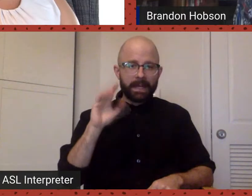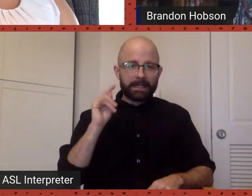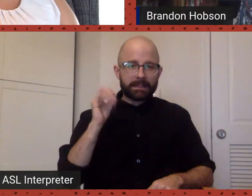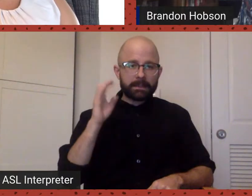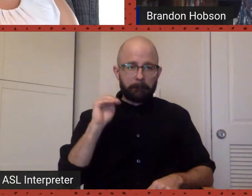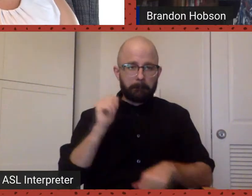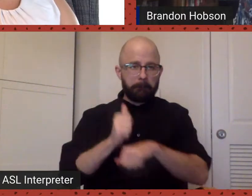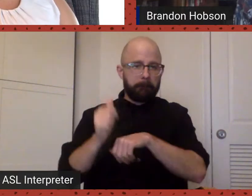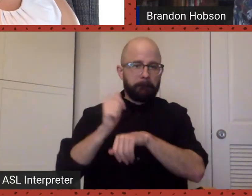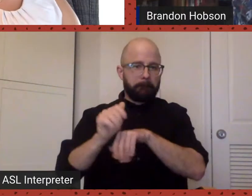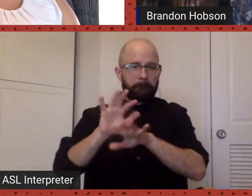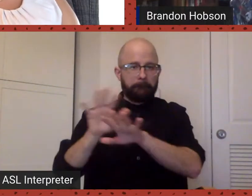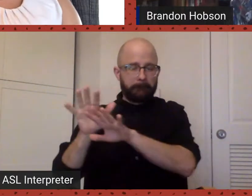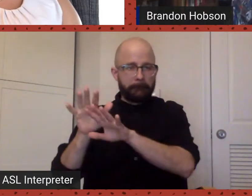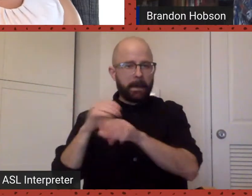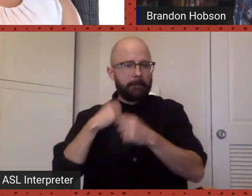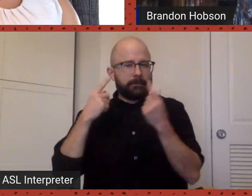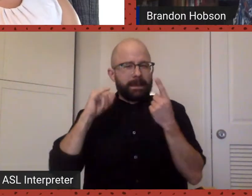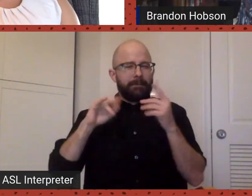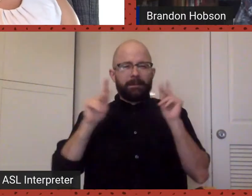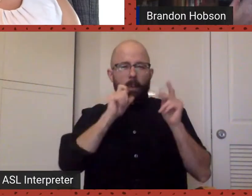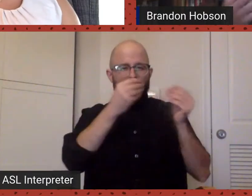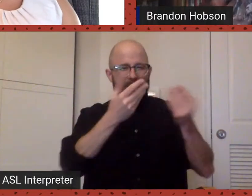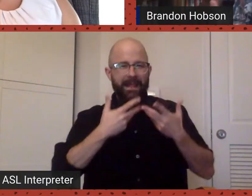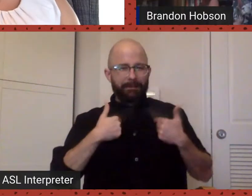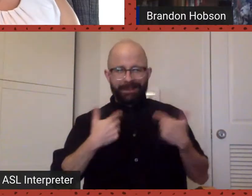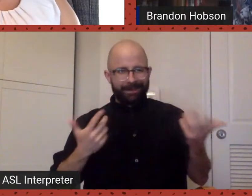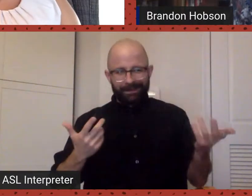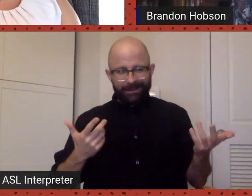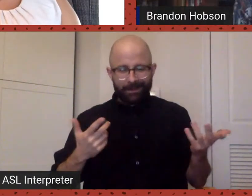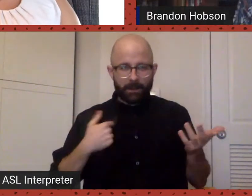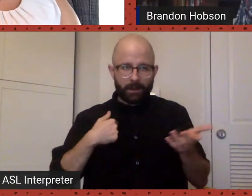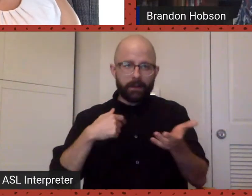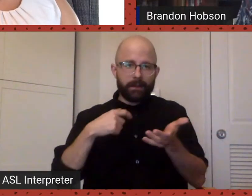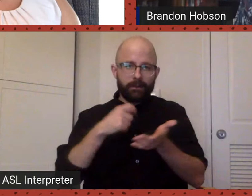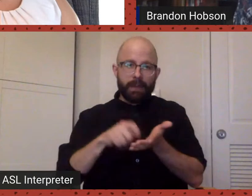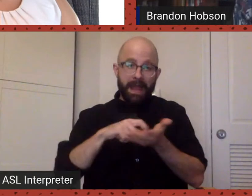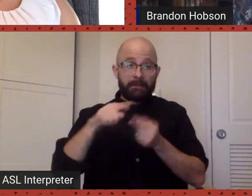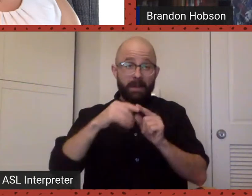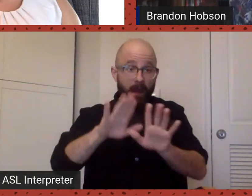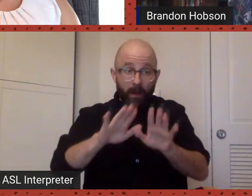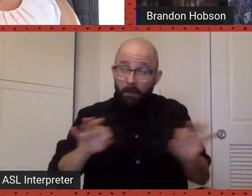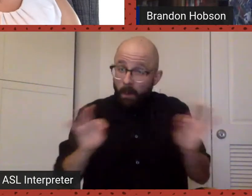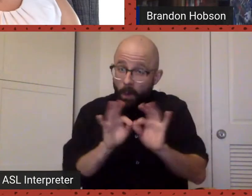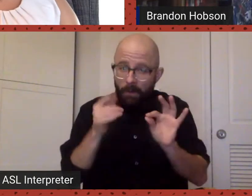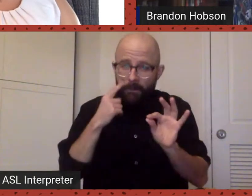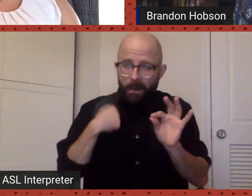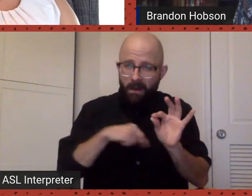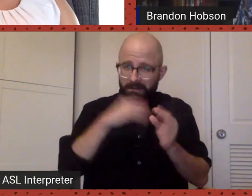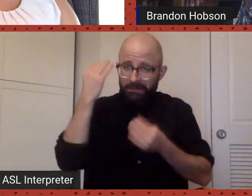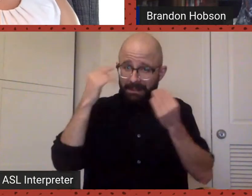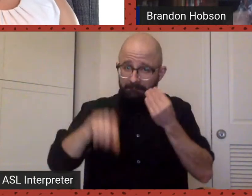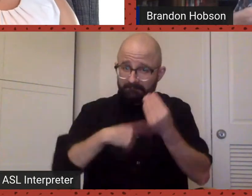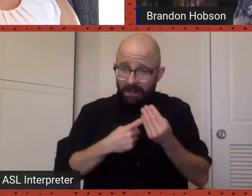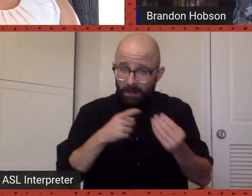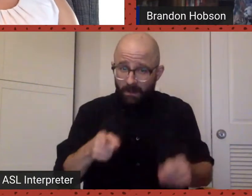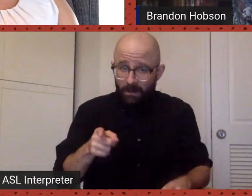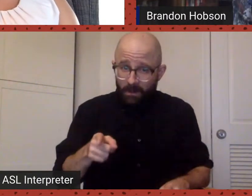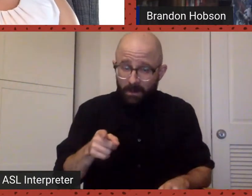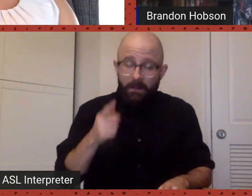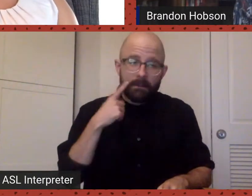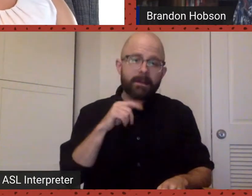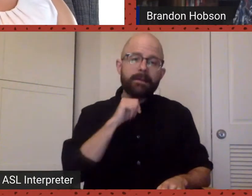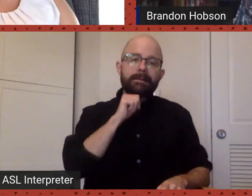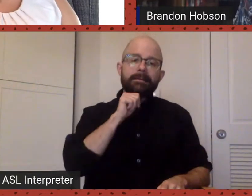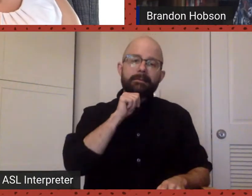understand that. I mean, people don't have to tell me I'm, writing a lot about, and that's important for us to think about, right? That's important for